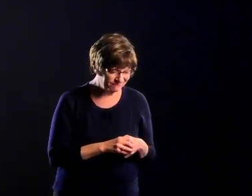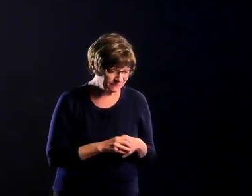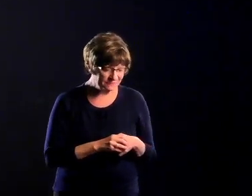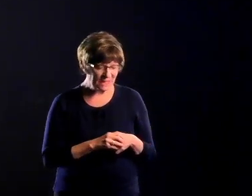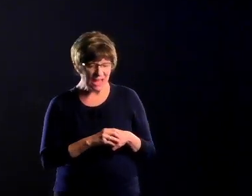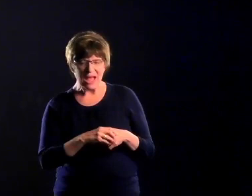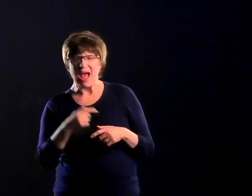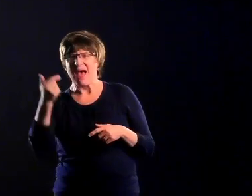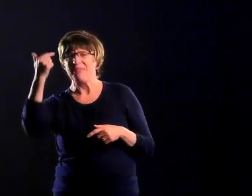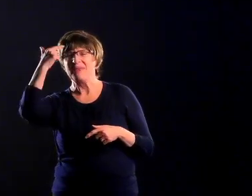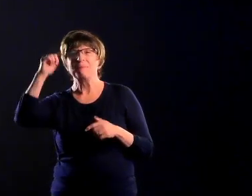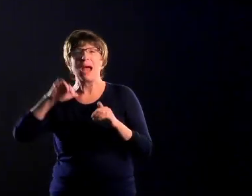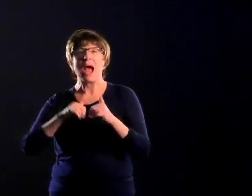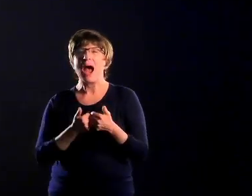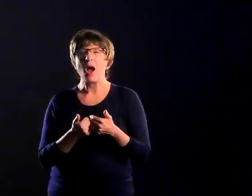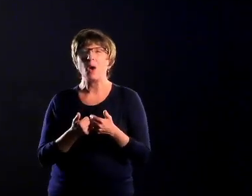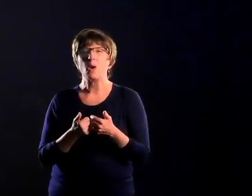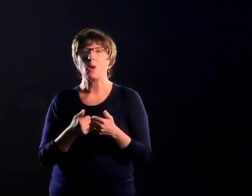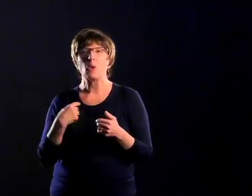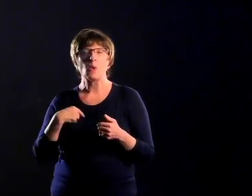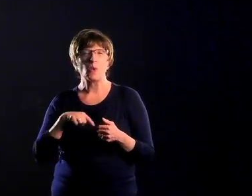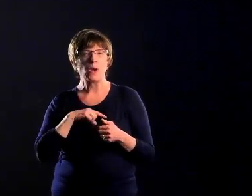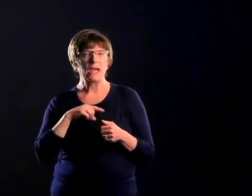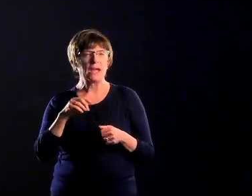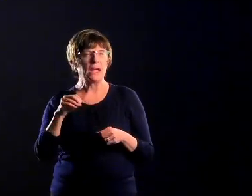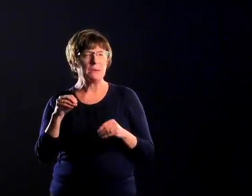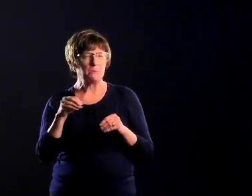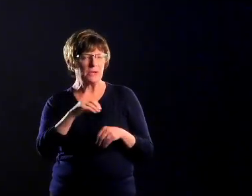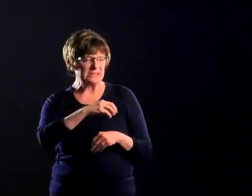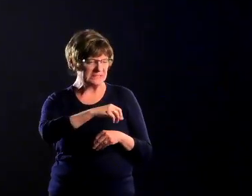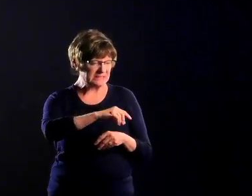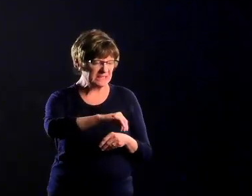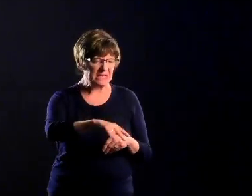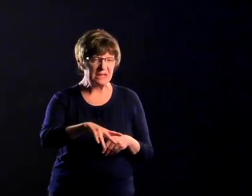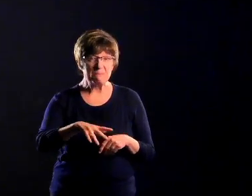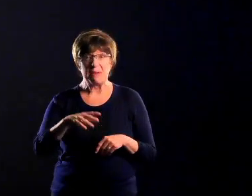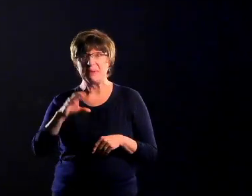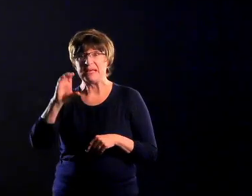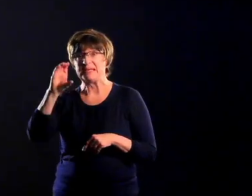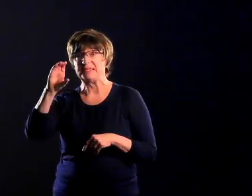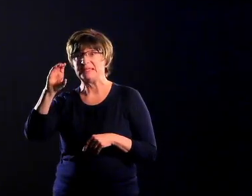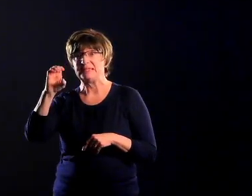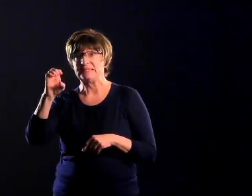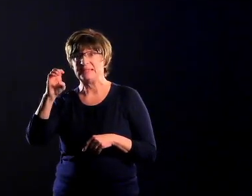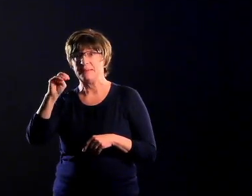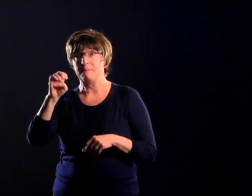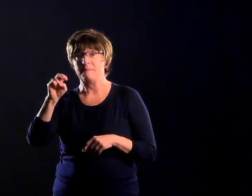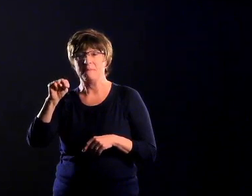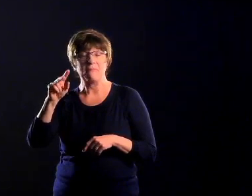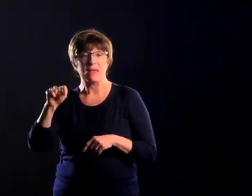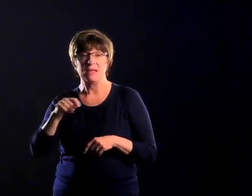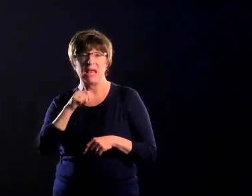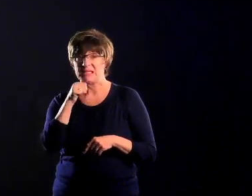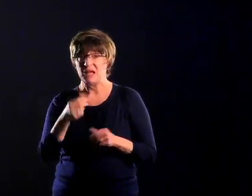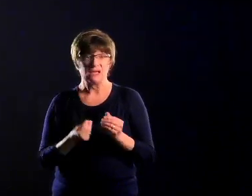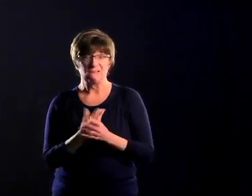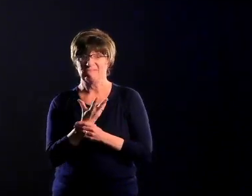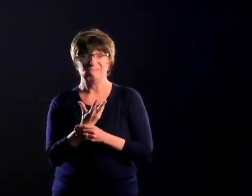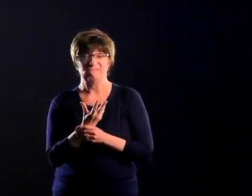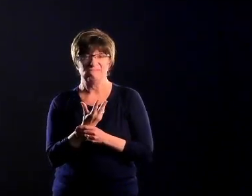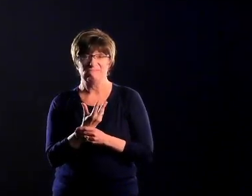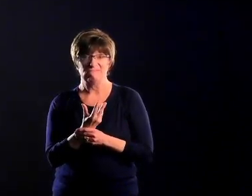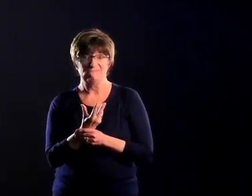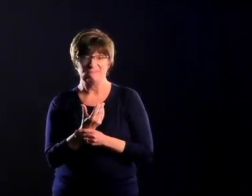I think about how, you know, if we put seed on cement, it's not going to germinate. There's nothing, it's not going